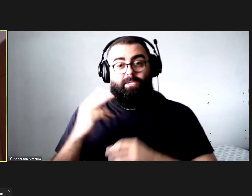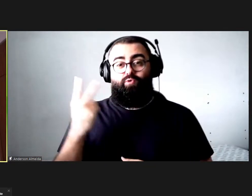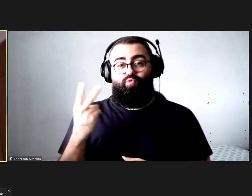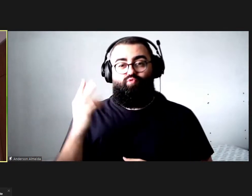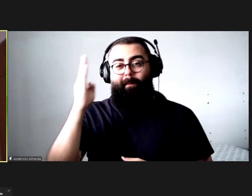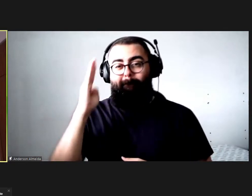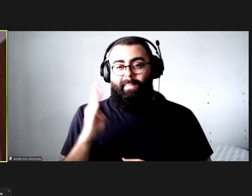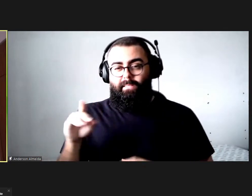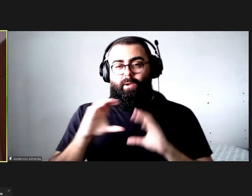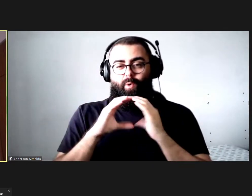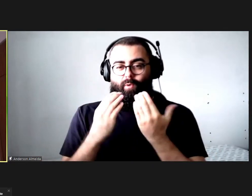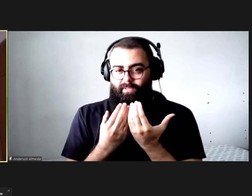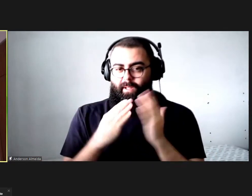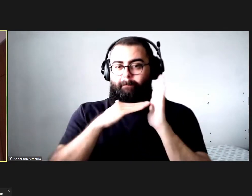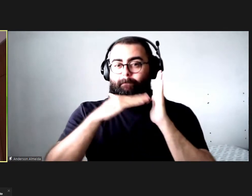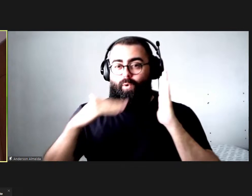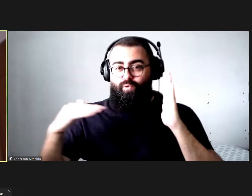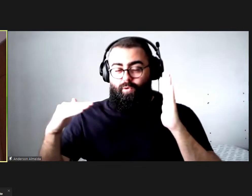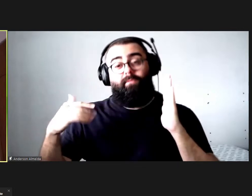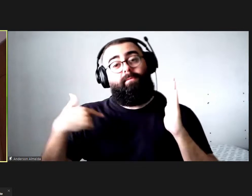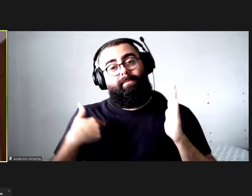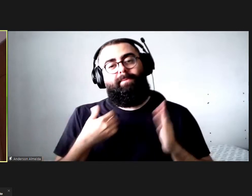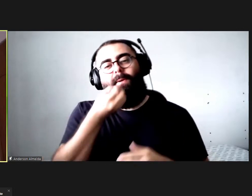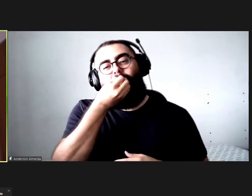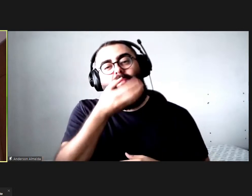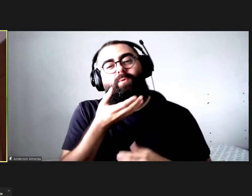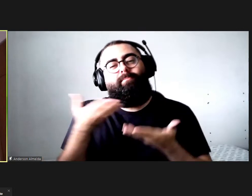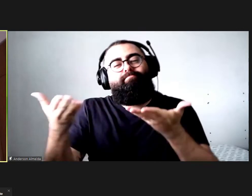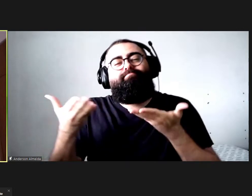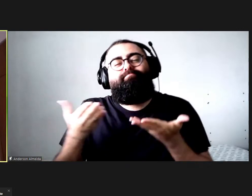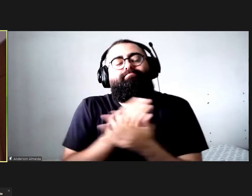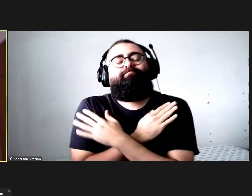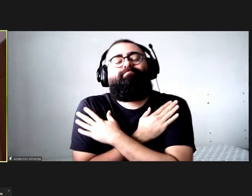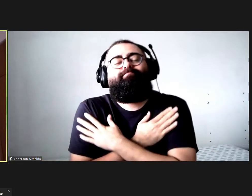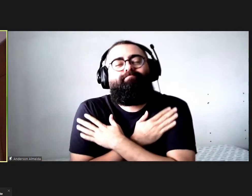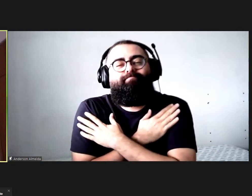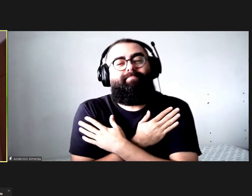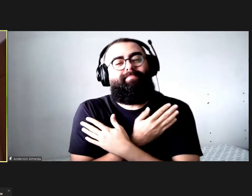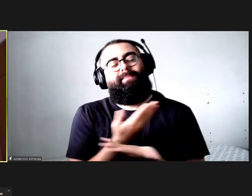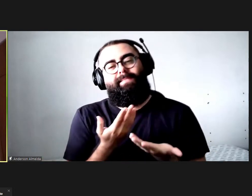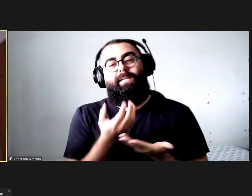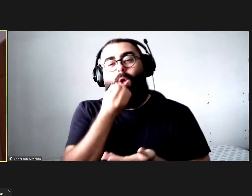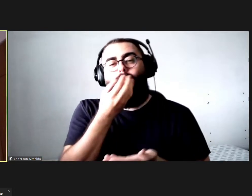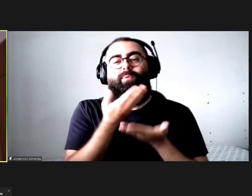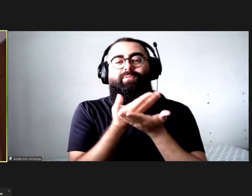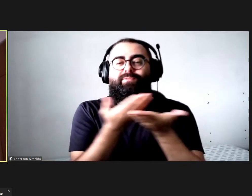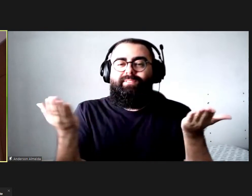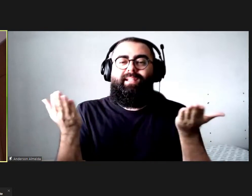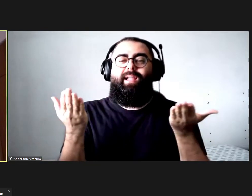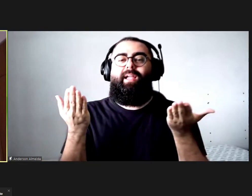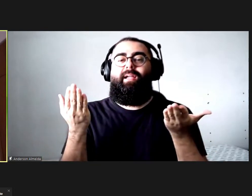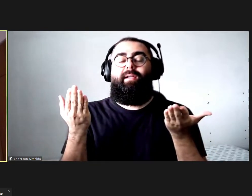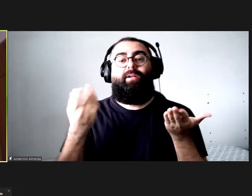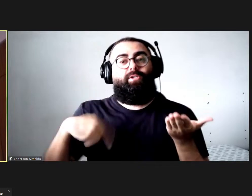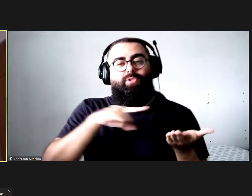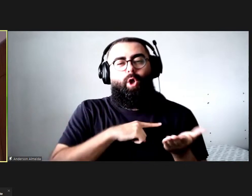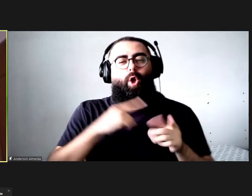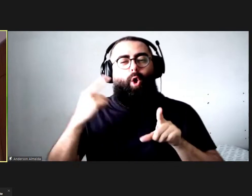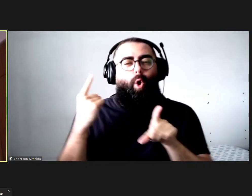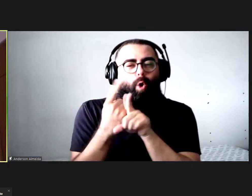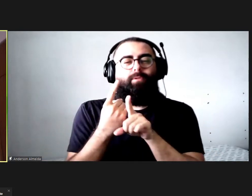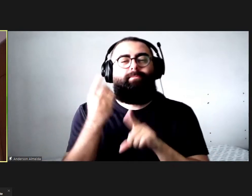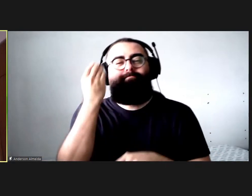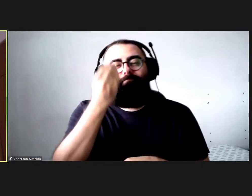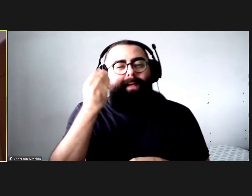on Prosody, I give you a warm welcome and wish you all a very enriching and productive